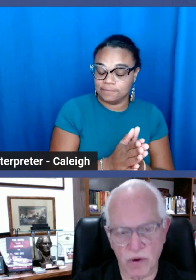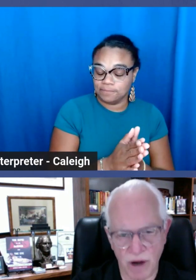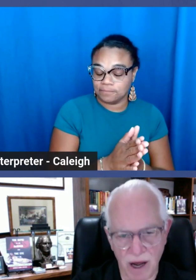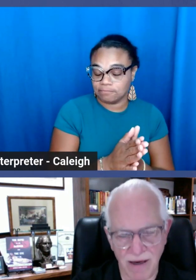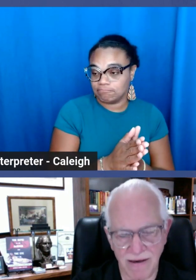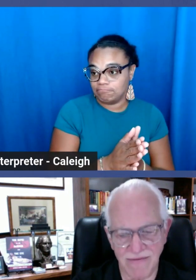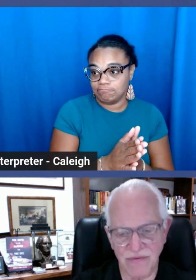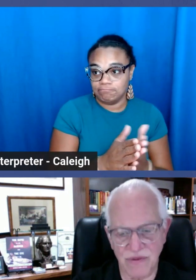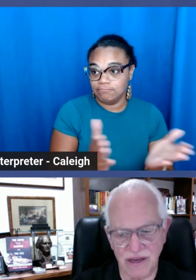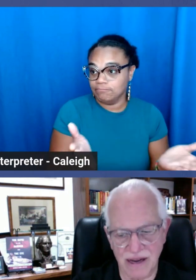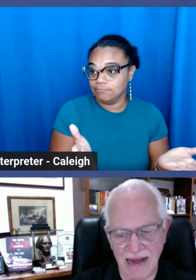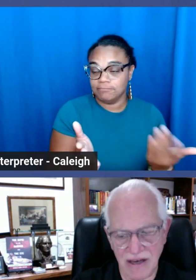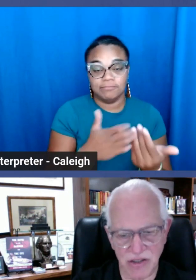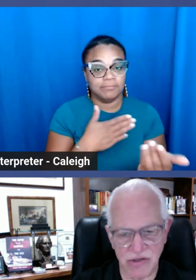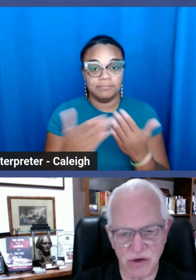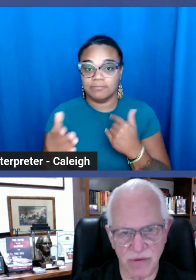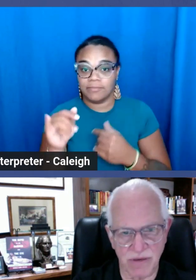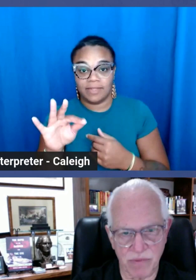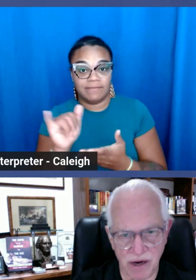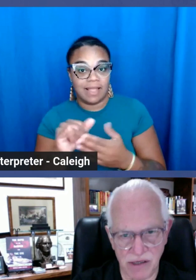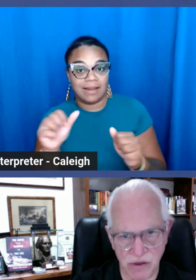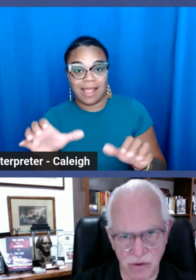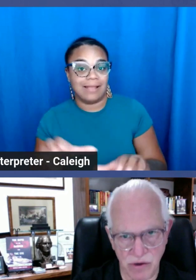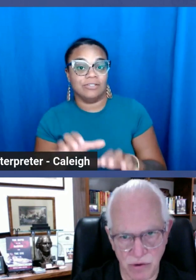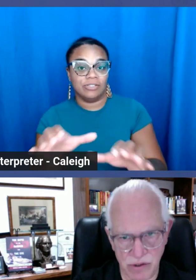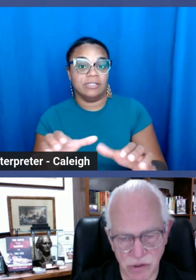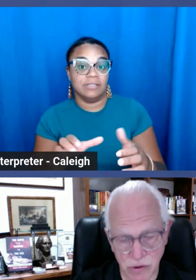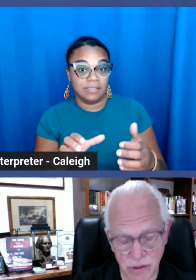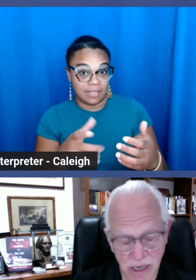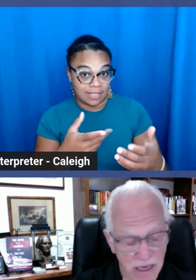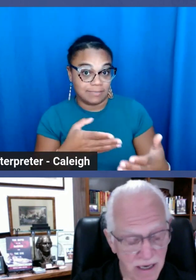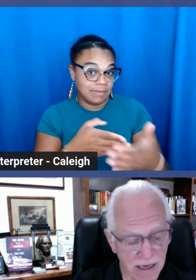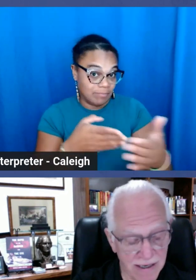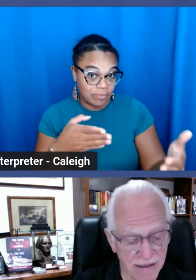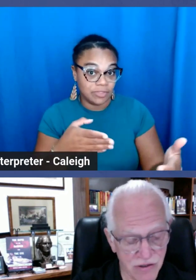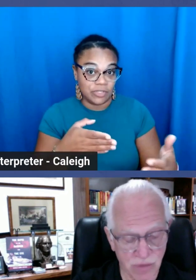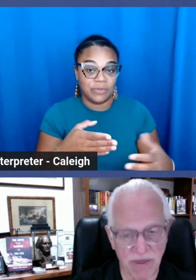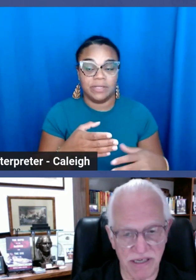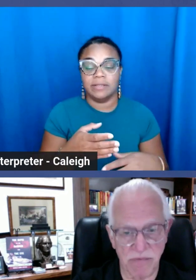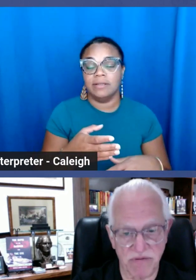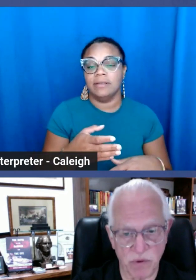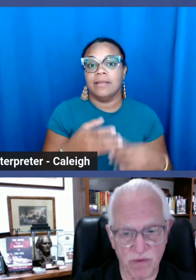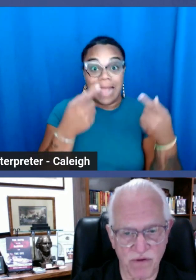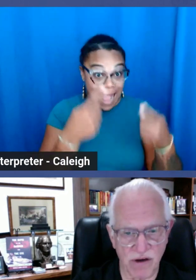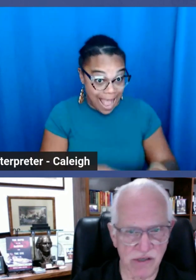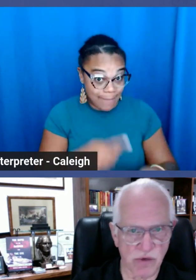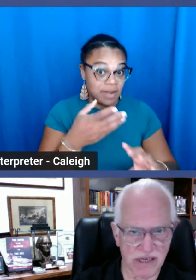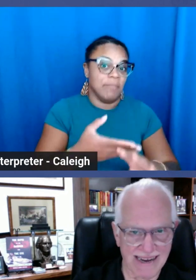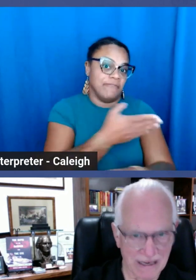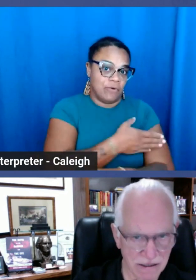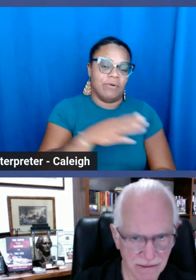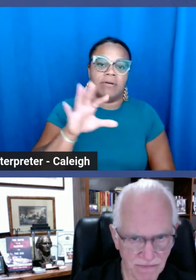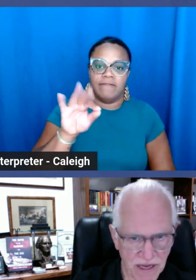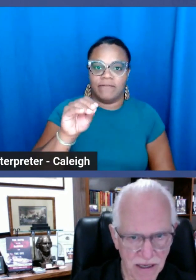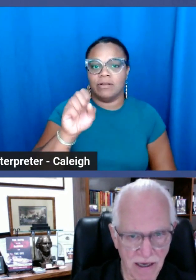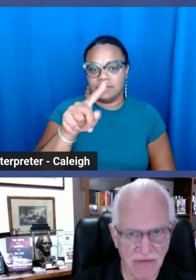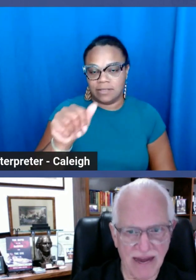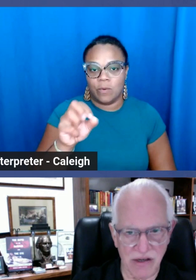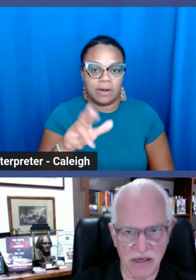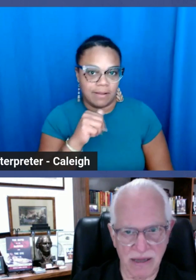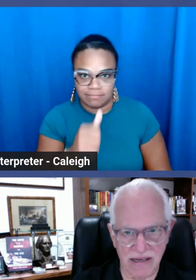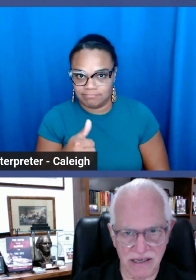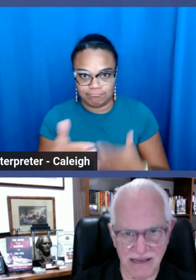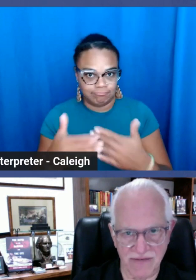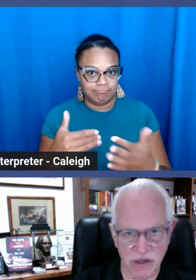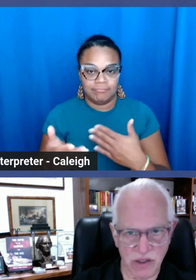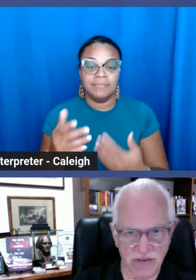whether or not the actions that are being prosecuted or sued took place before FOSTA was enacted. That